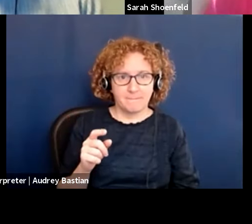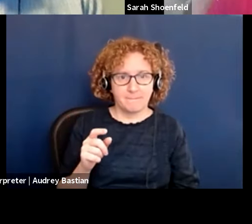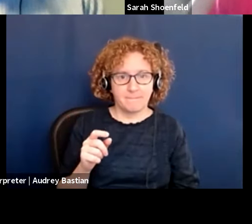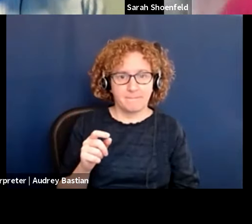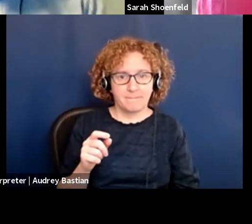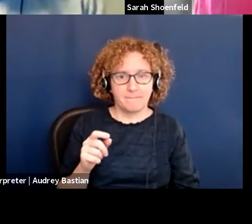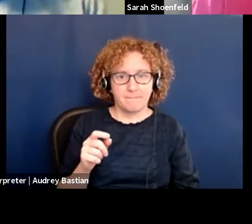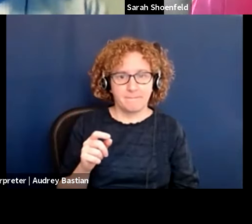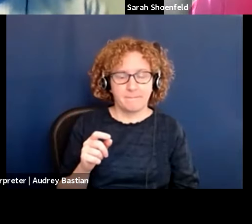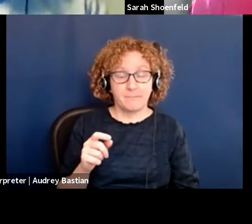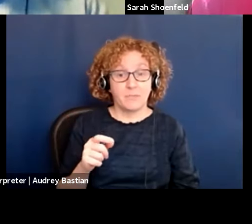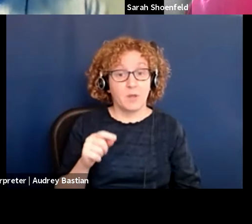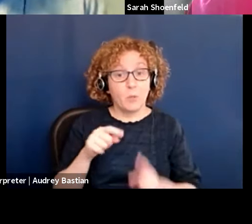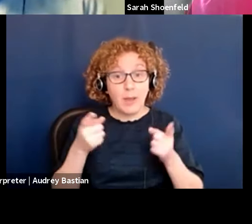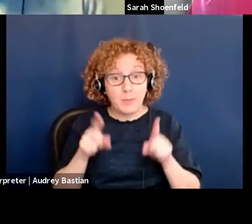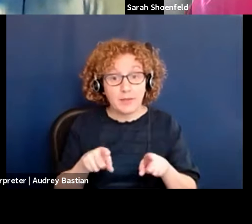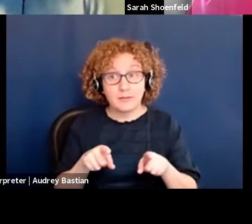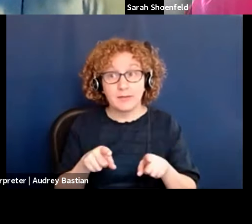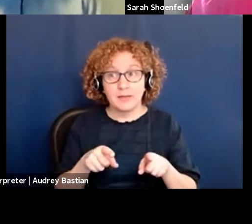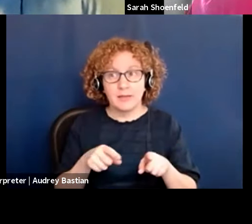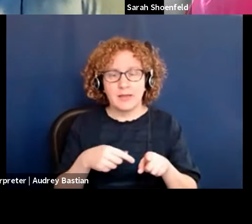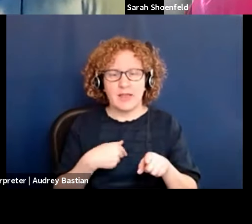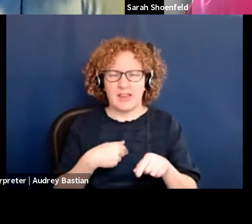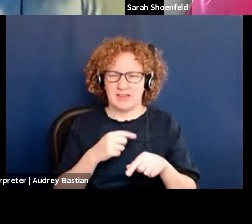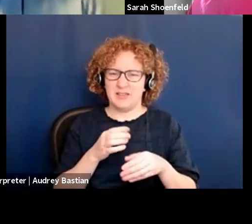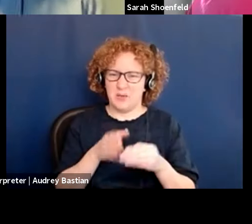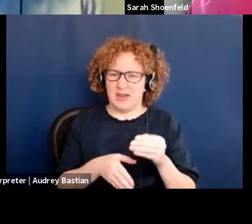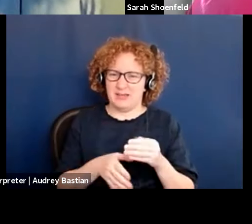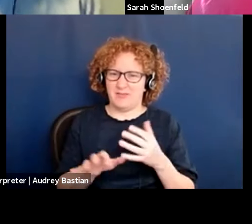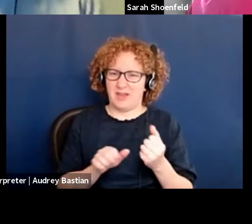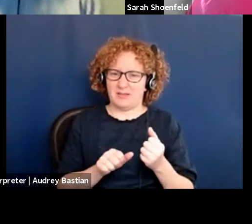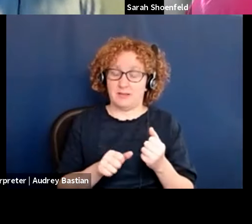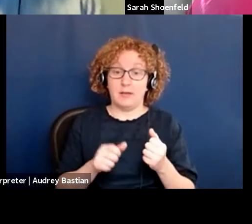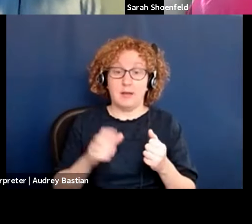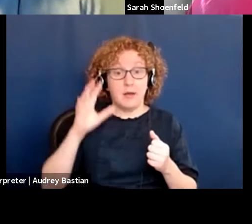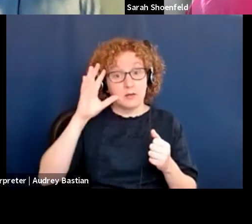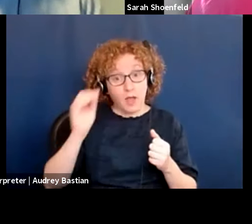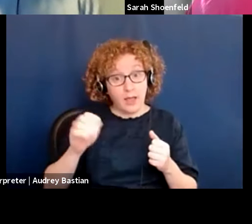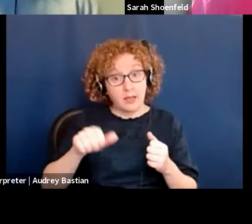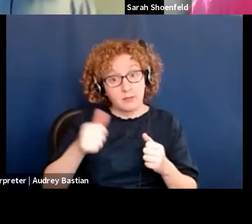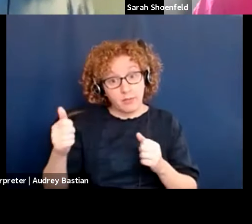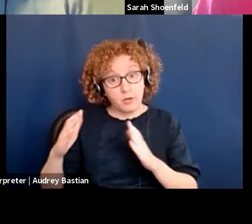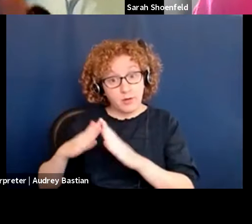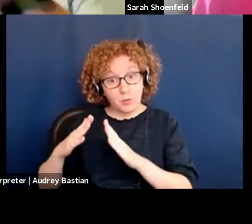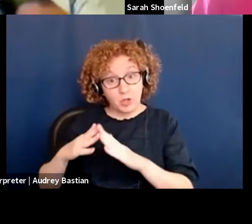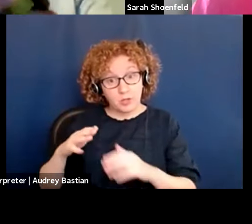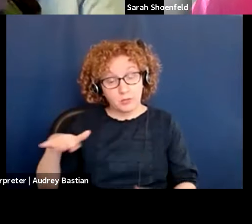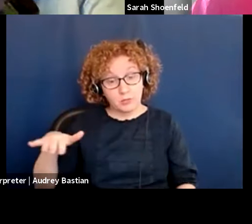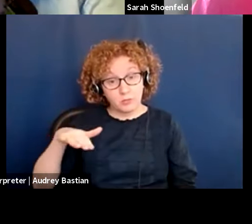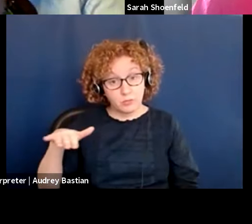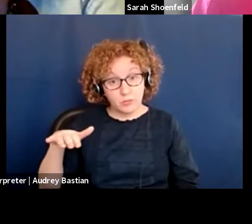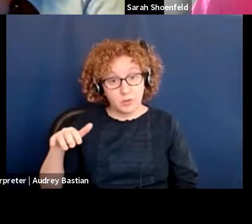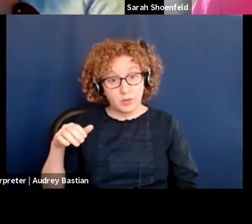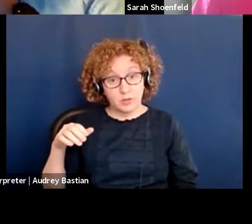The thing that happened was, and I'm gonna end this real fast, a guy in another neighborhood that connects